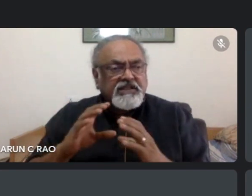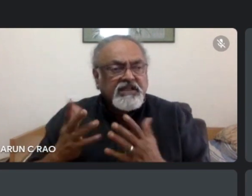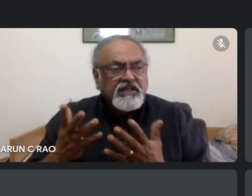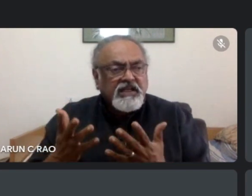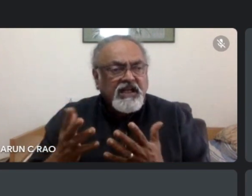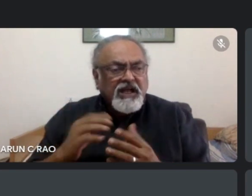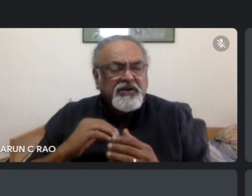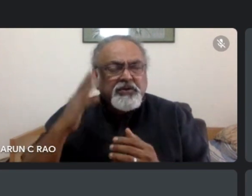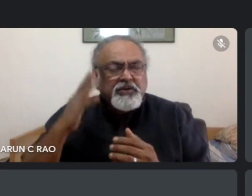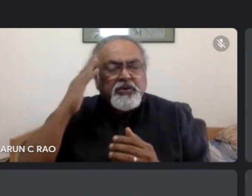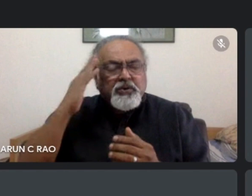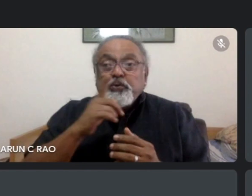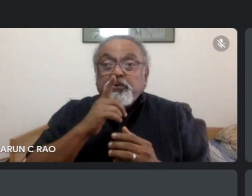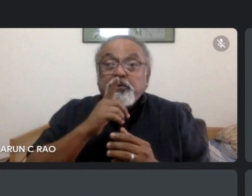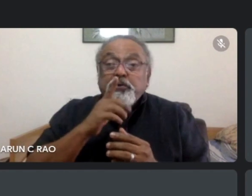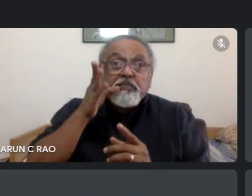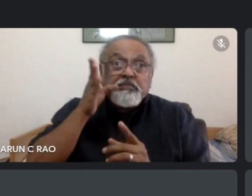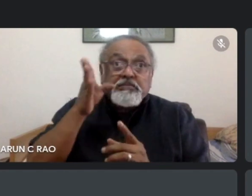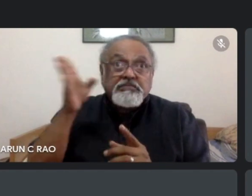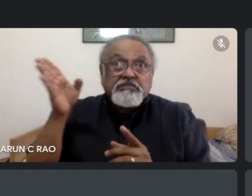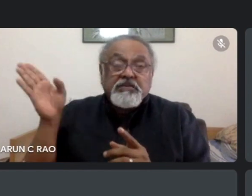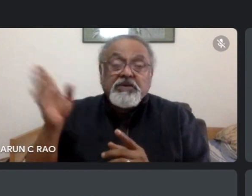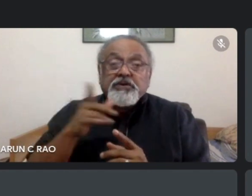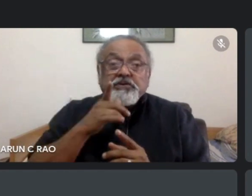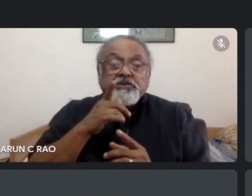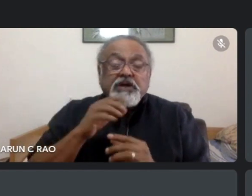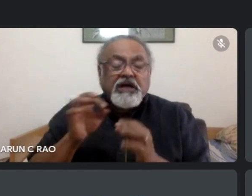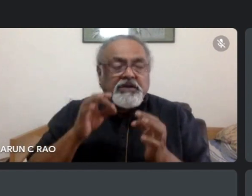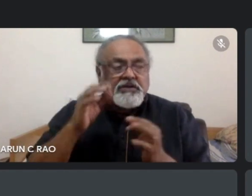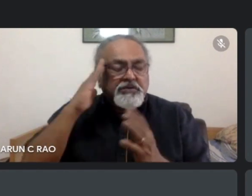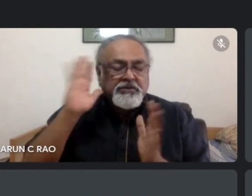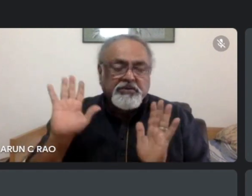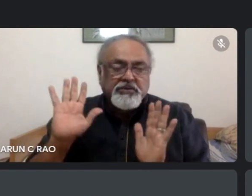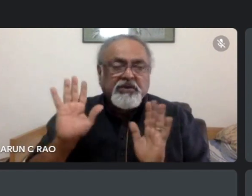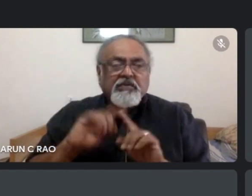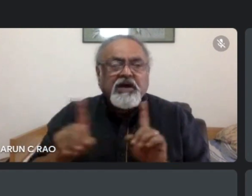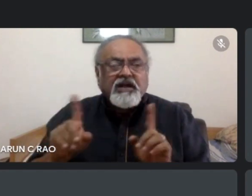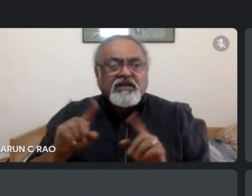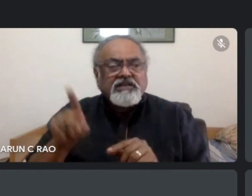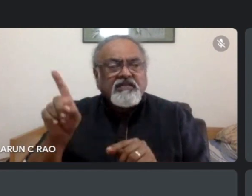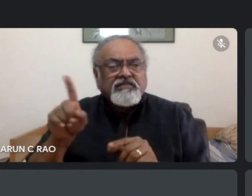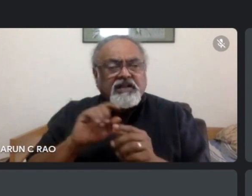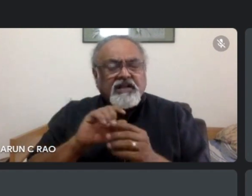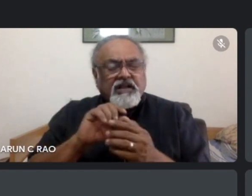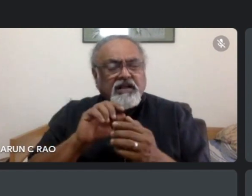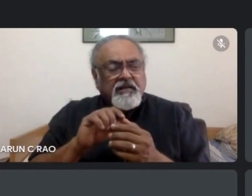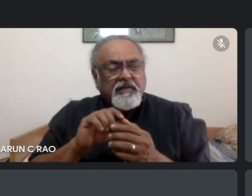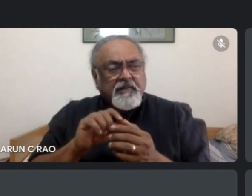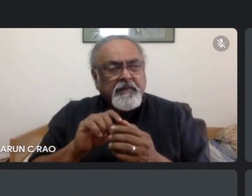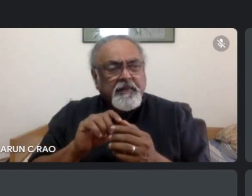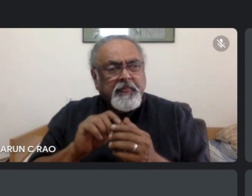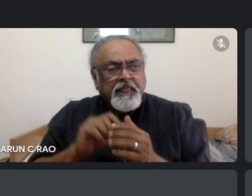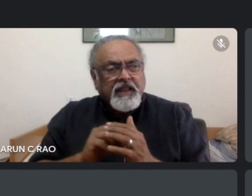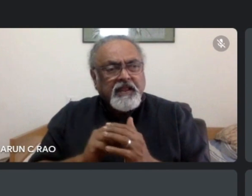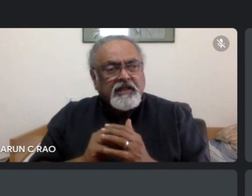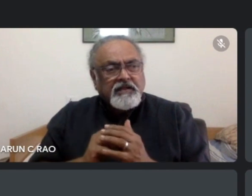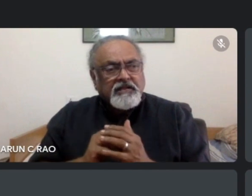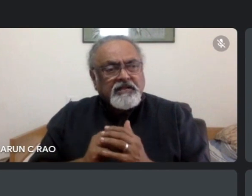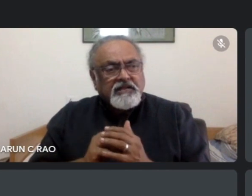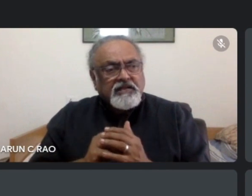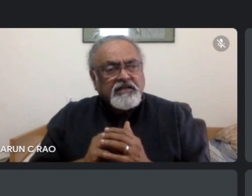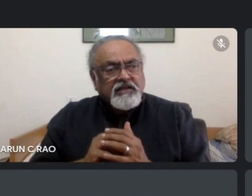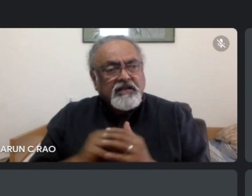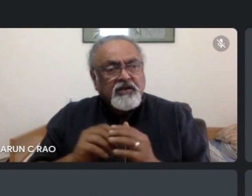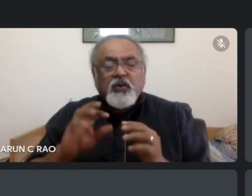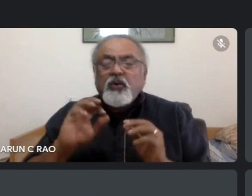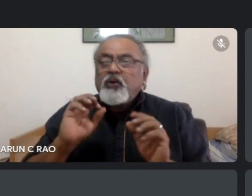too many proper noun examples for that particular phenomenon. But also, just the fact that I could say, "Oh,